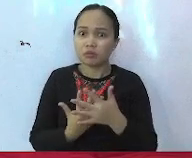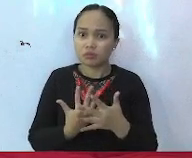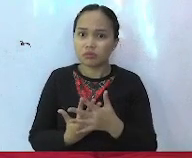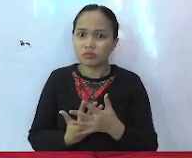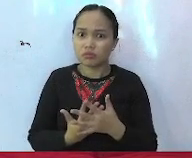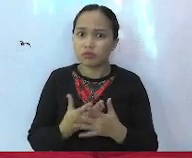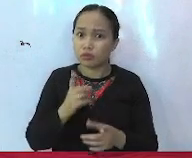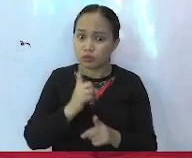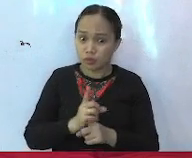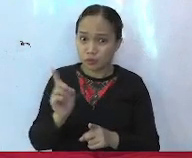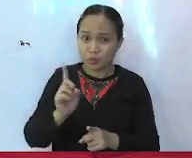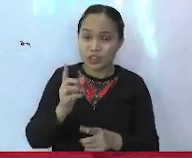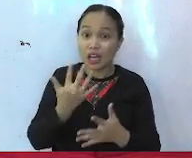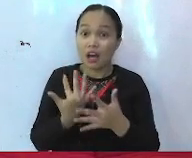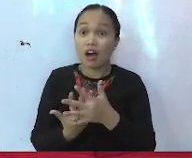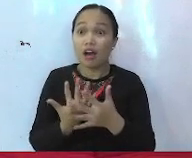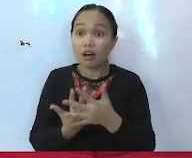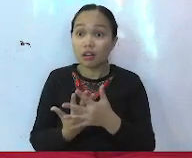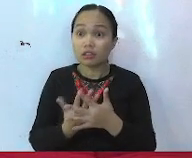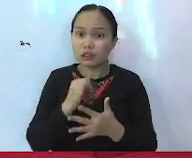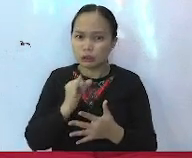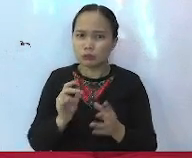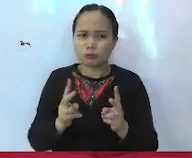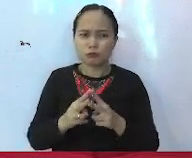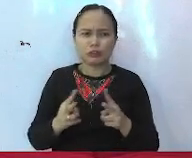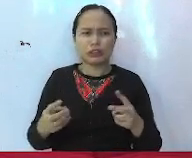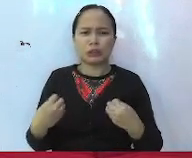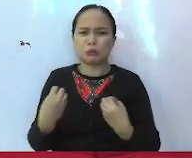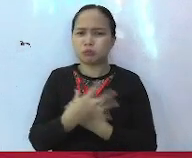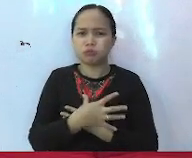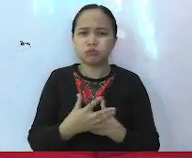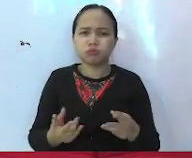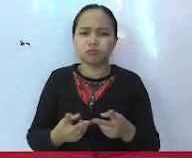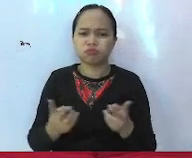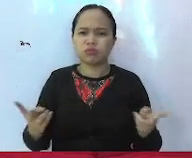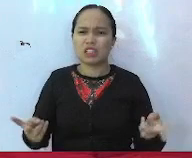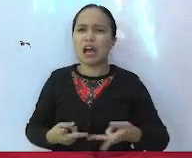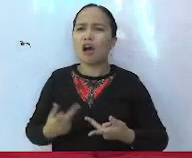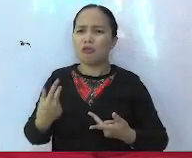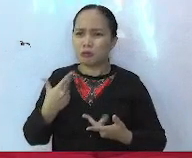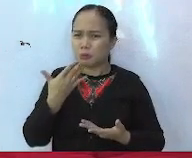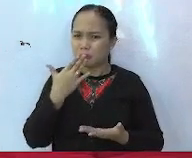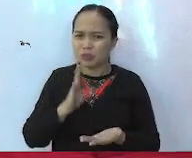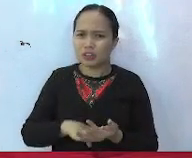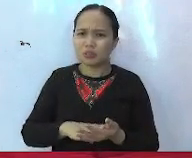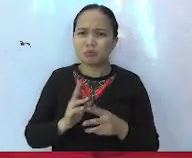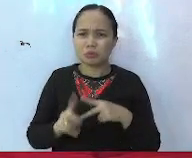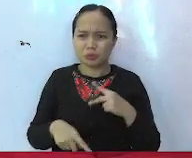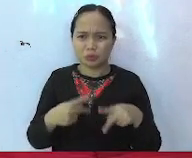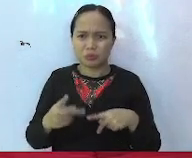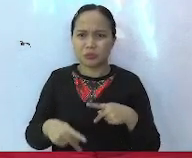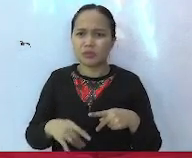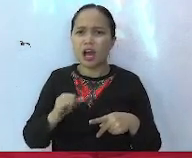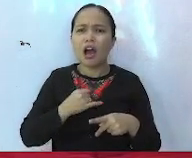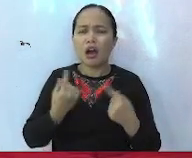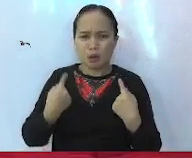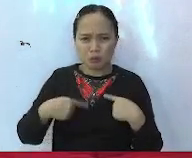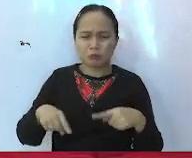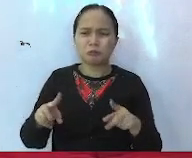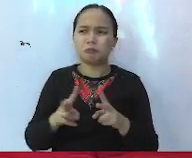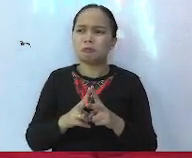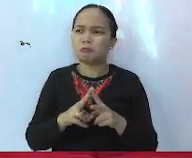jail's a scary place, especially when you're a young man. Yeah. Yeah. You know, there's bad people in jail. Yeah. I had to go through some